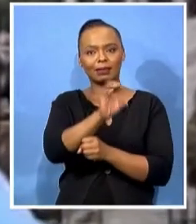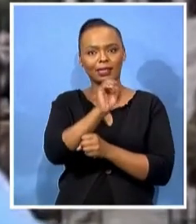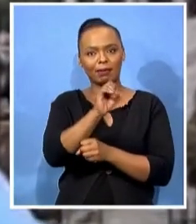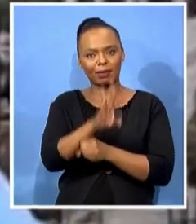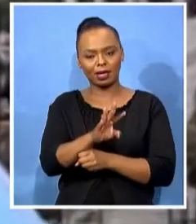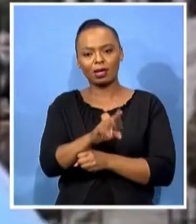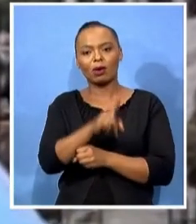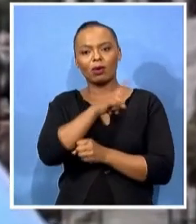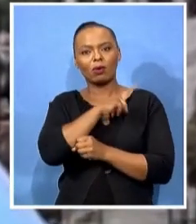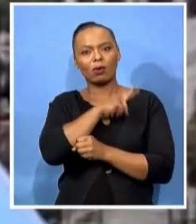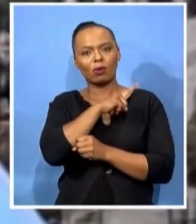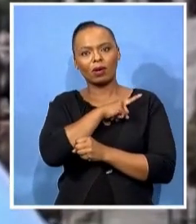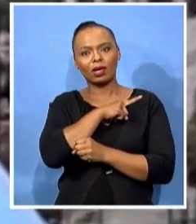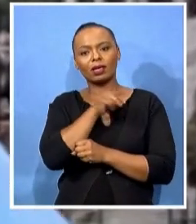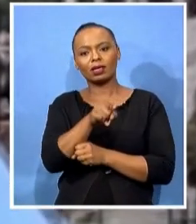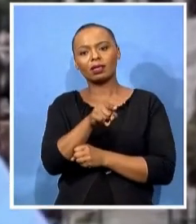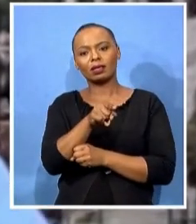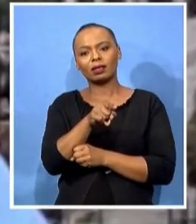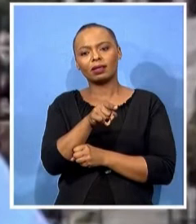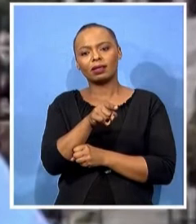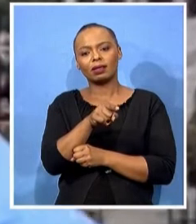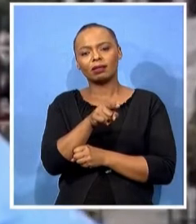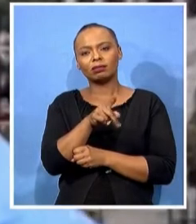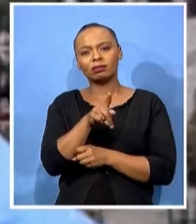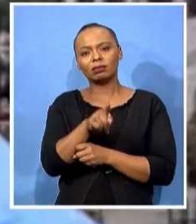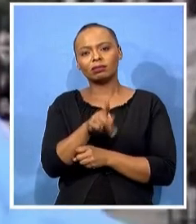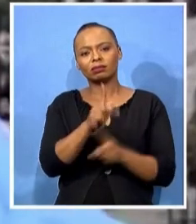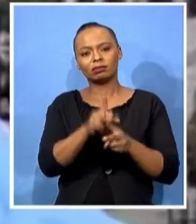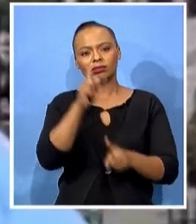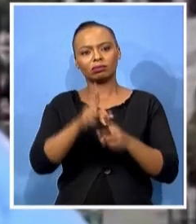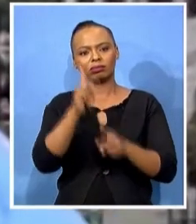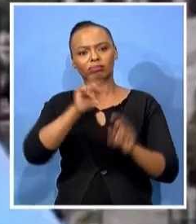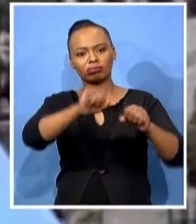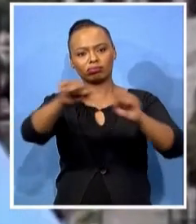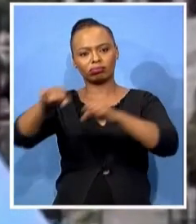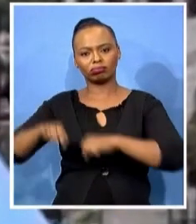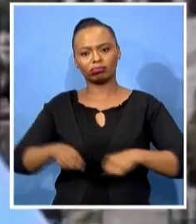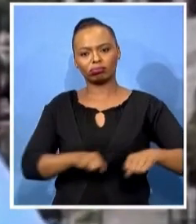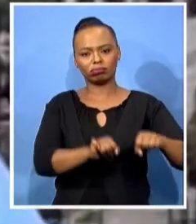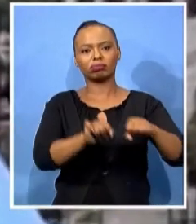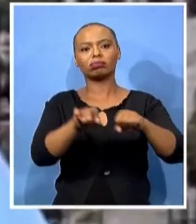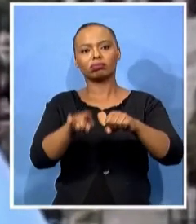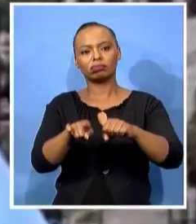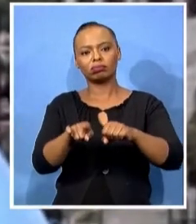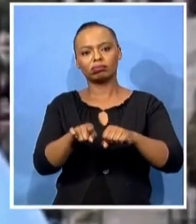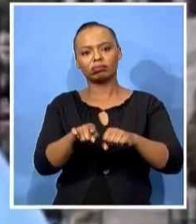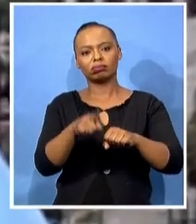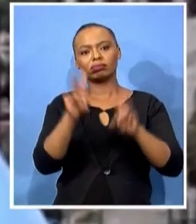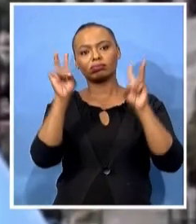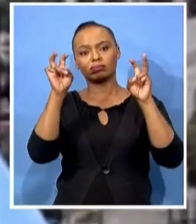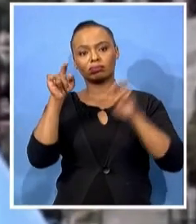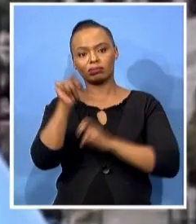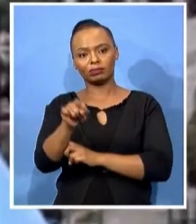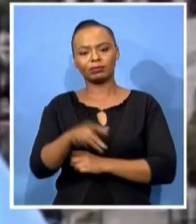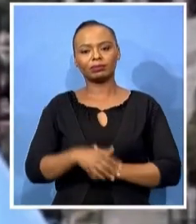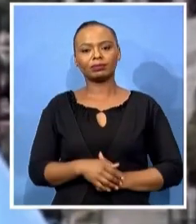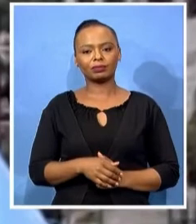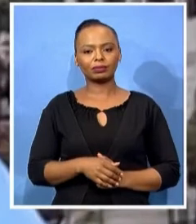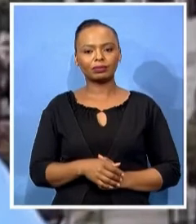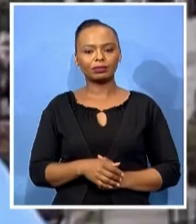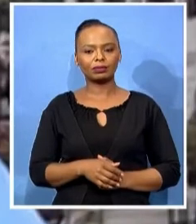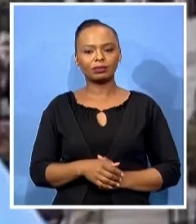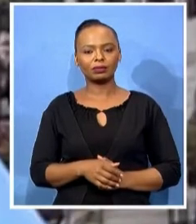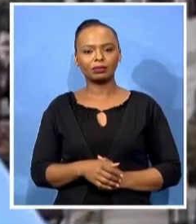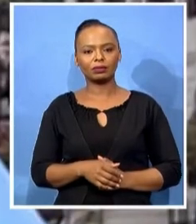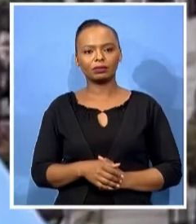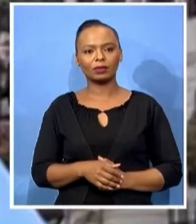concluded deals on this matter. And just Health Minister Zweli Mkhize on Sunday denied there had been